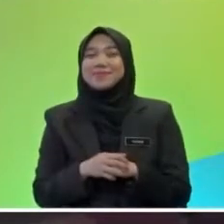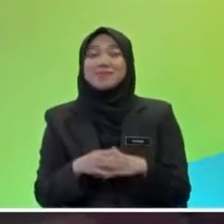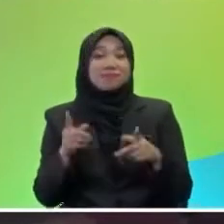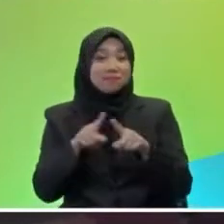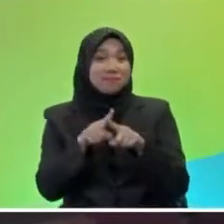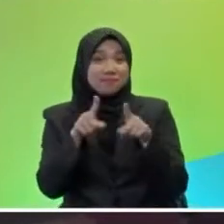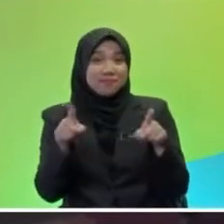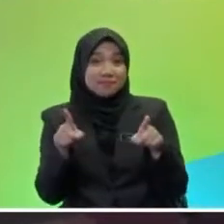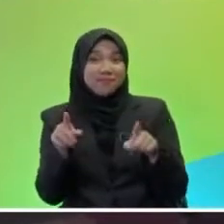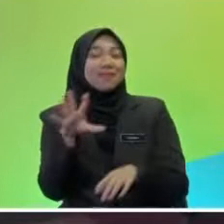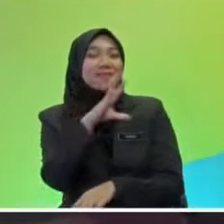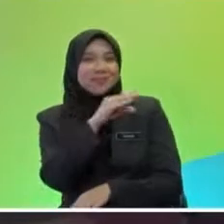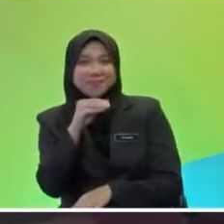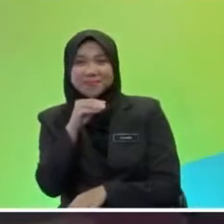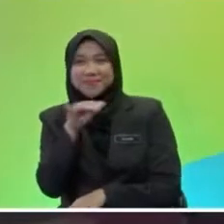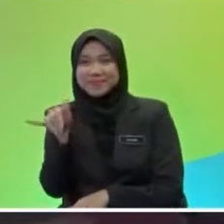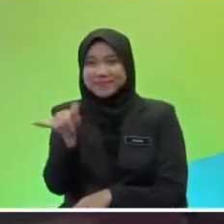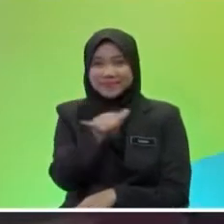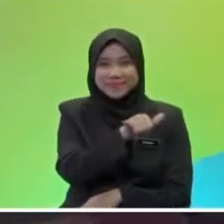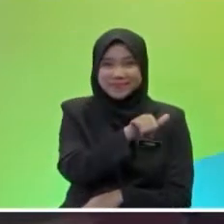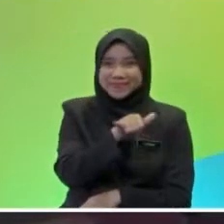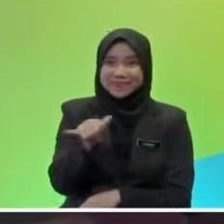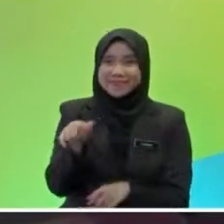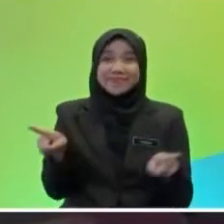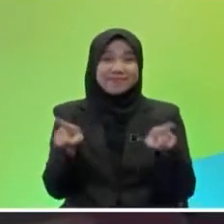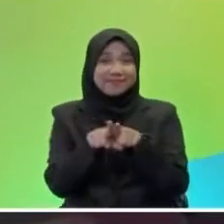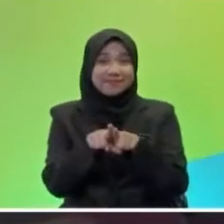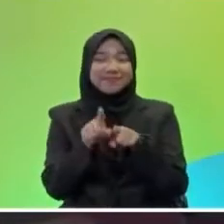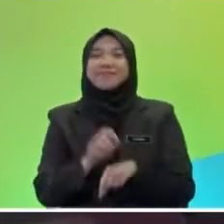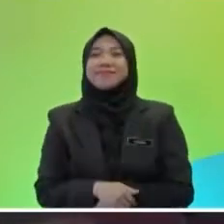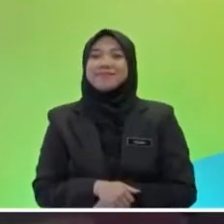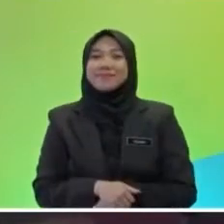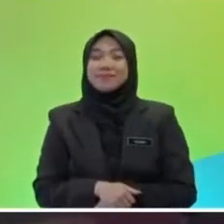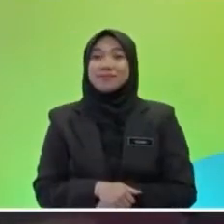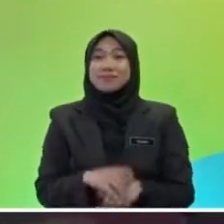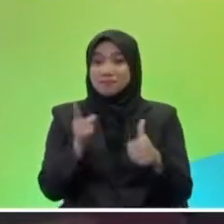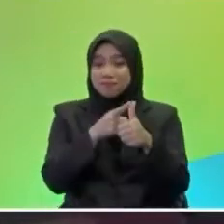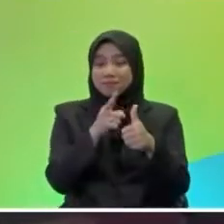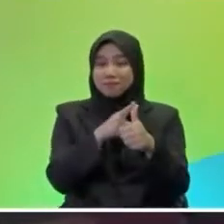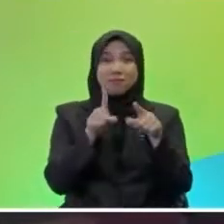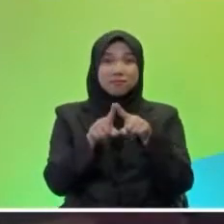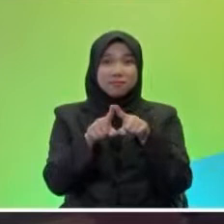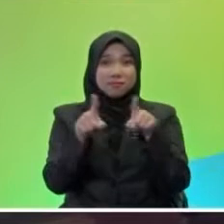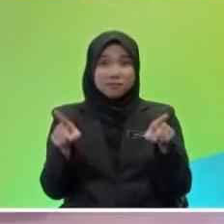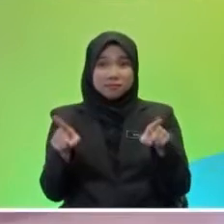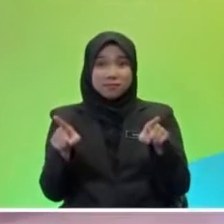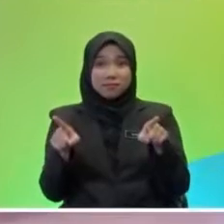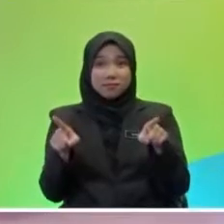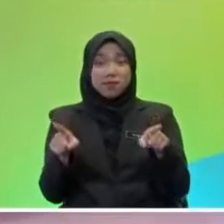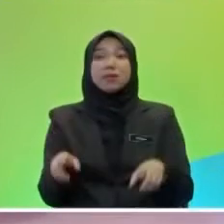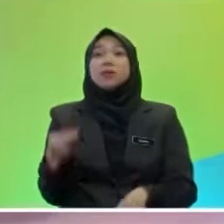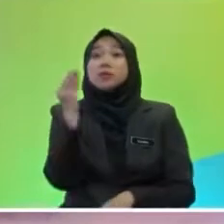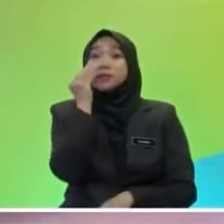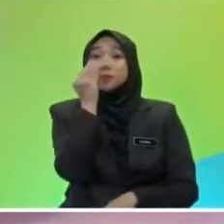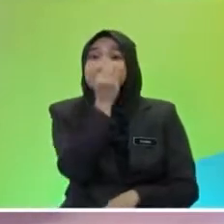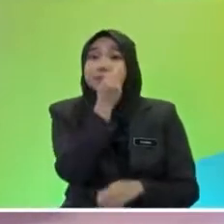yet similar. Okay. Okay, so what you said just now, right? Mm-hmm. They look different. Okay, what is that? Okay, we have a hibiscus plant, a rose plant